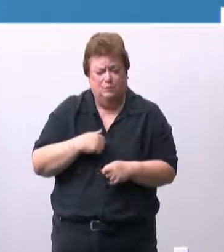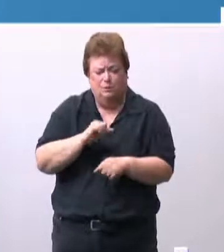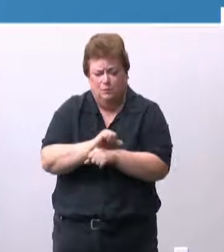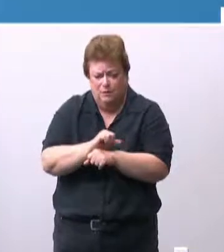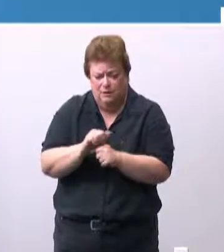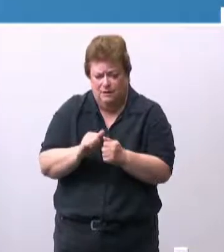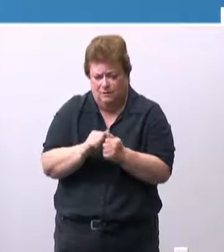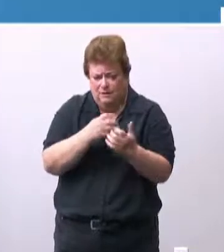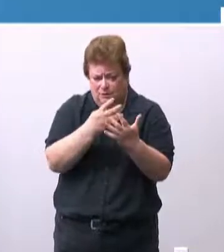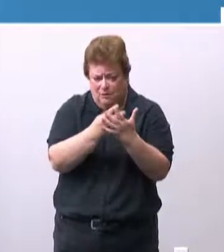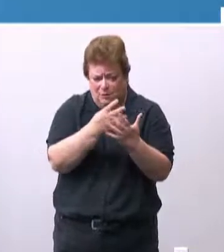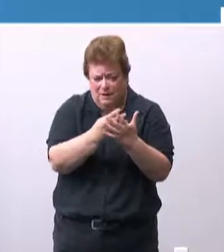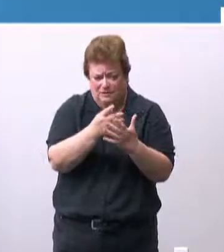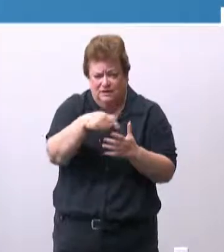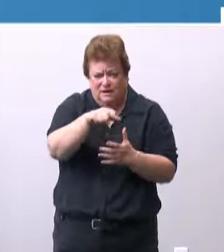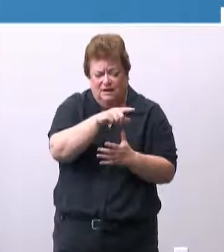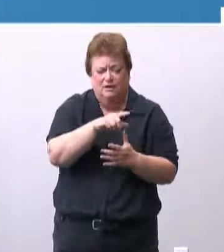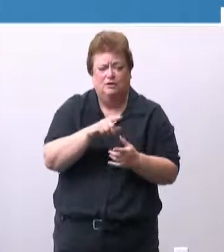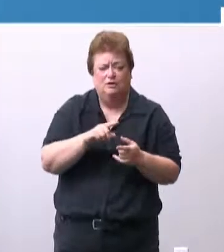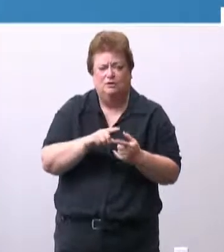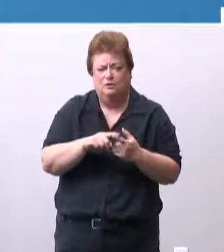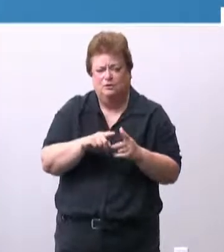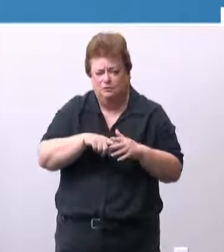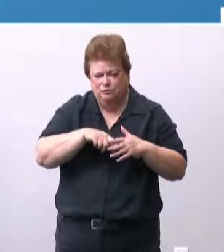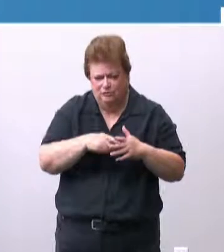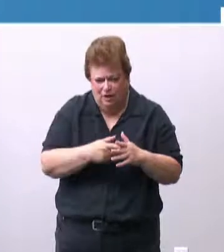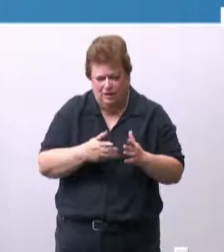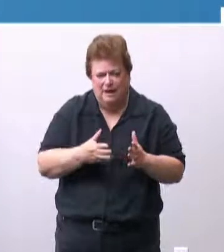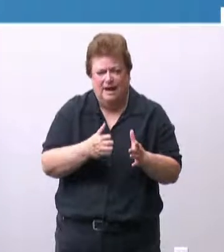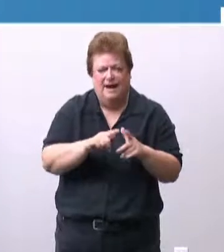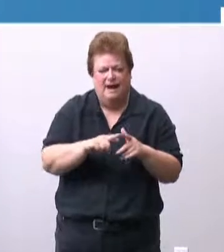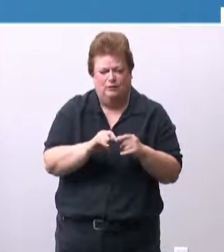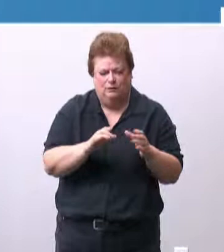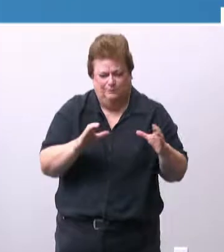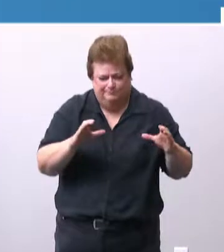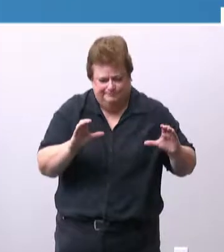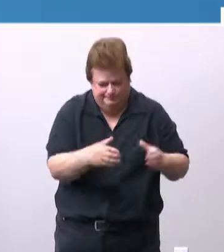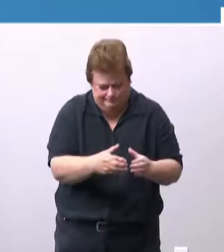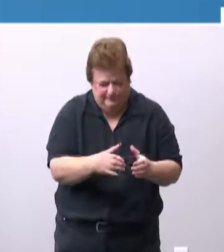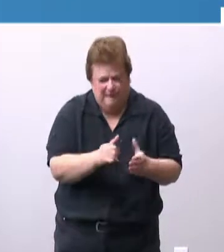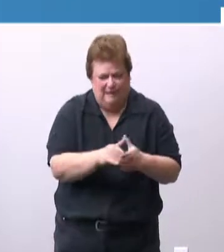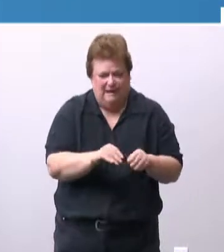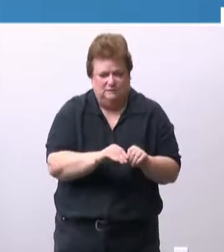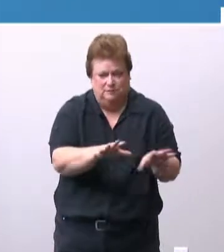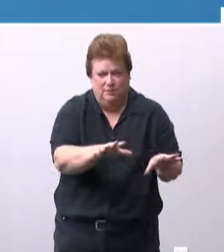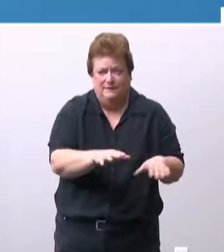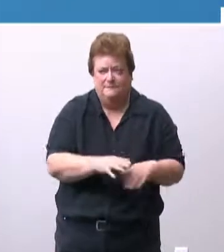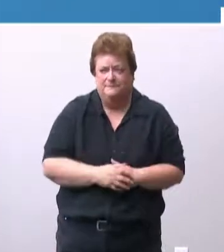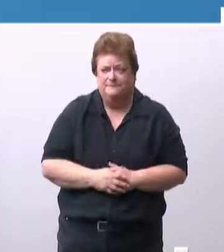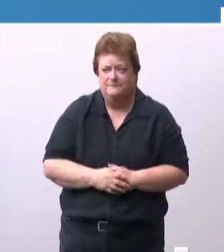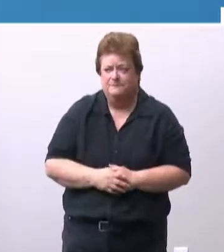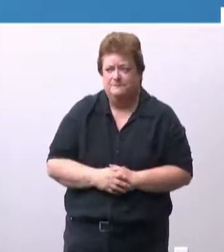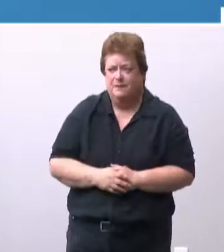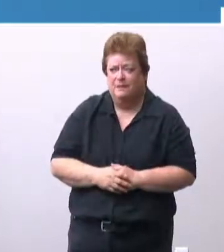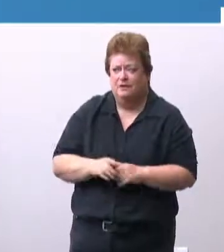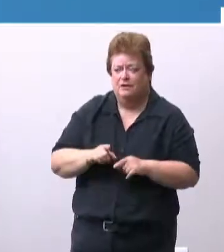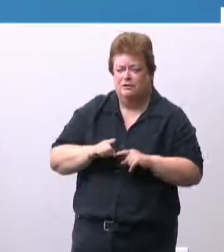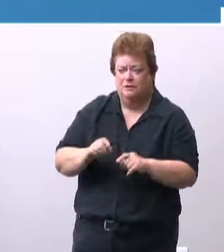the corrections officials to implement measures to contain the outbreak. And over the